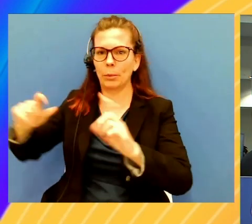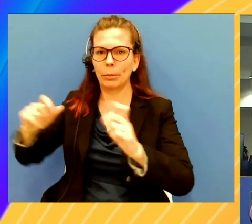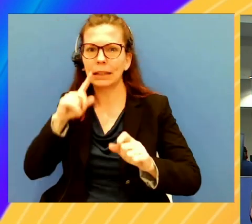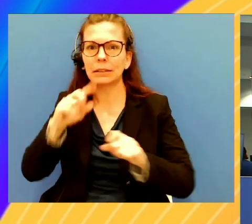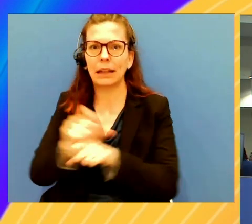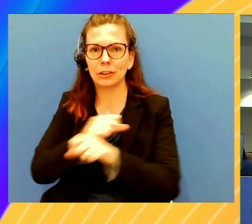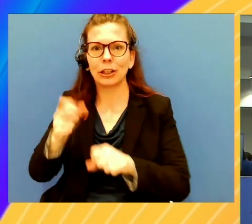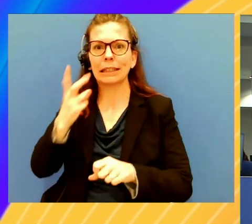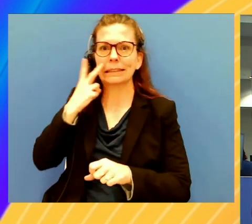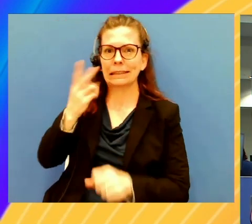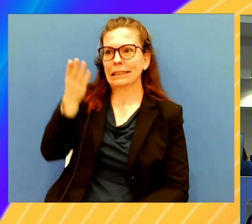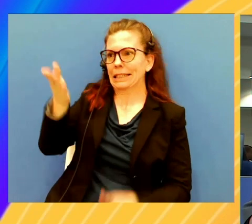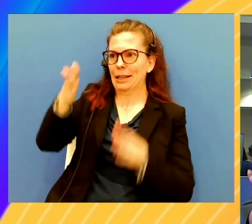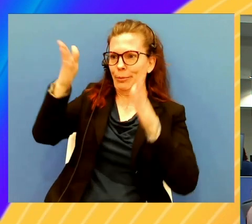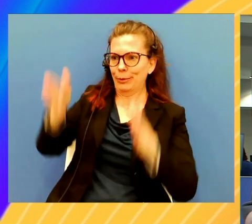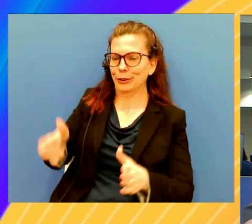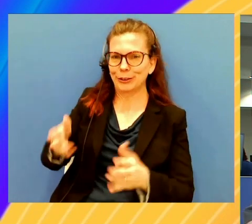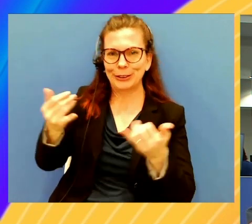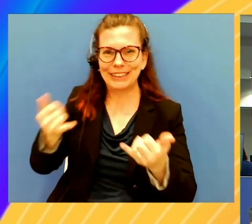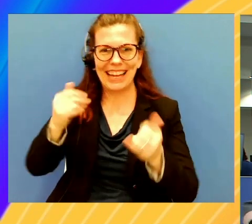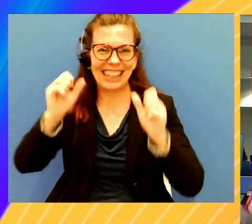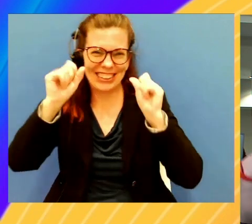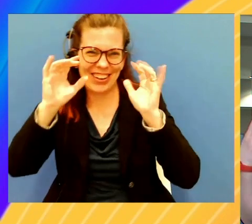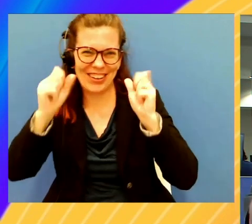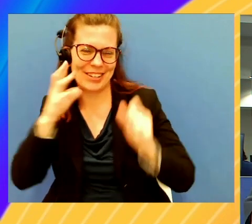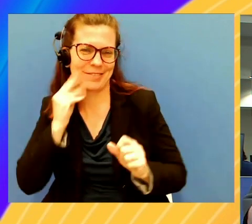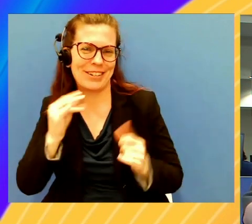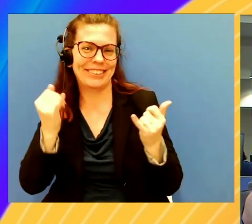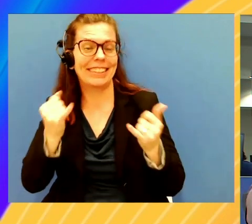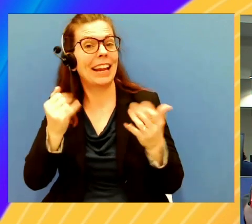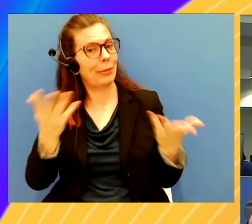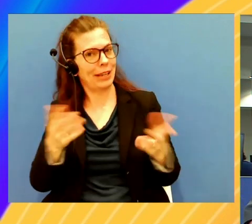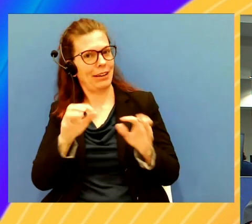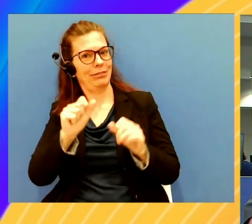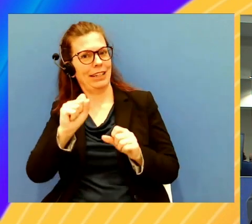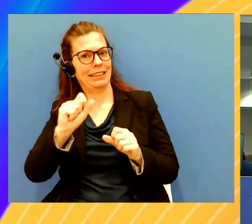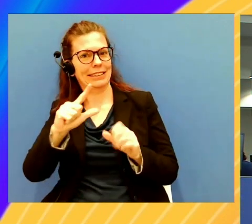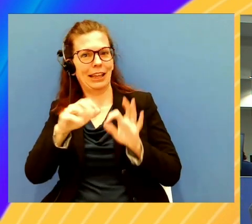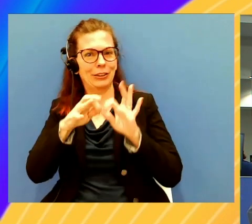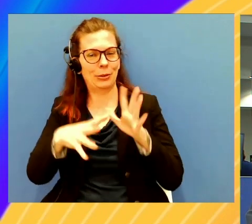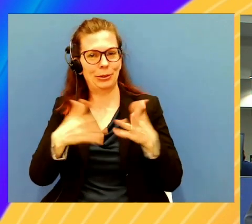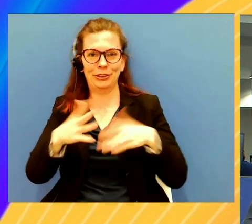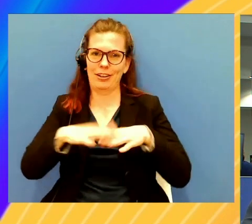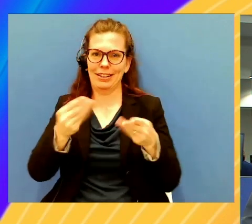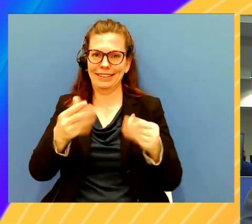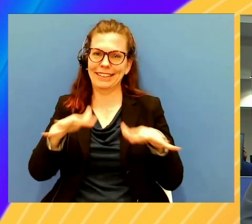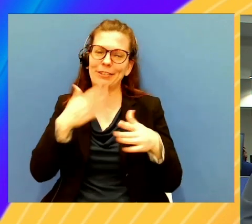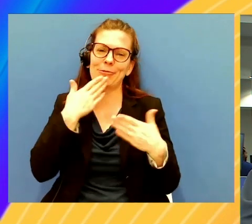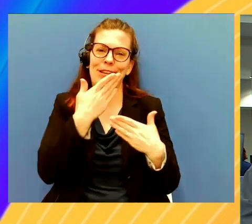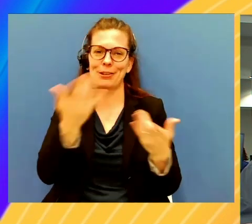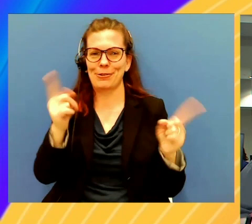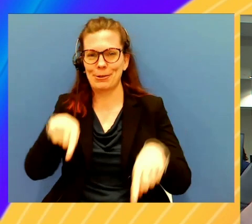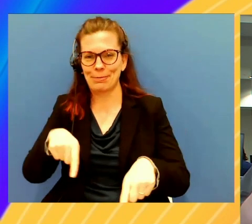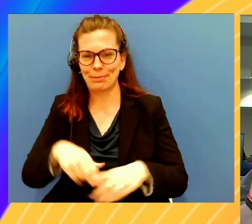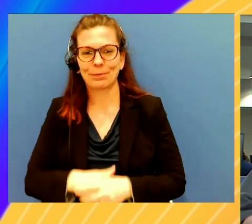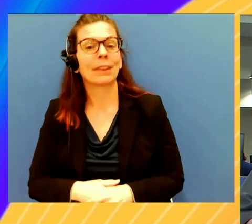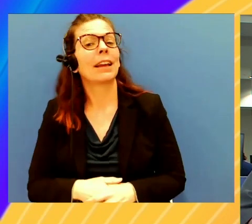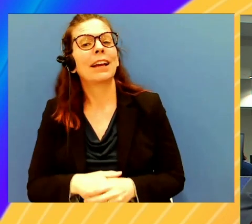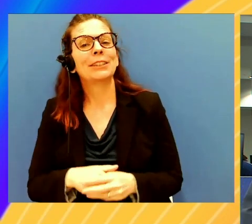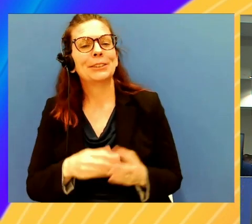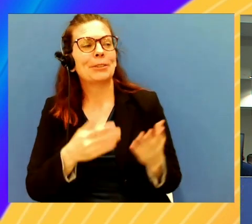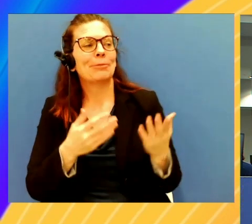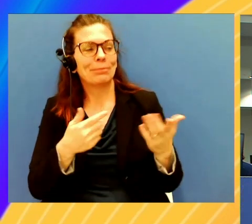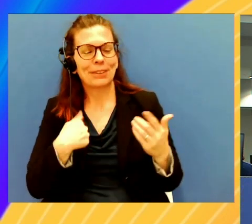them right there, which is awesome. So they're on set, part of the crew. Thank you very much for your efforts. Okay, so we're going to